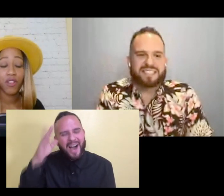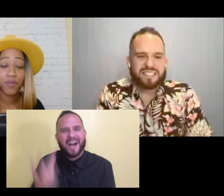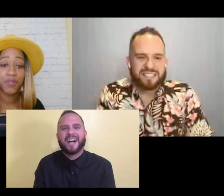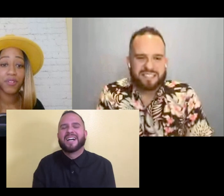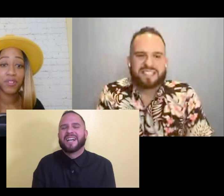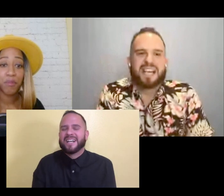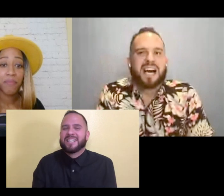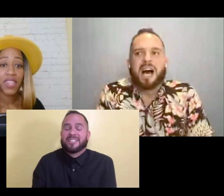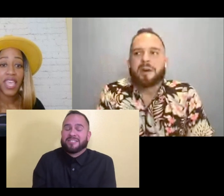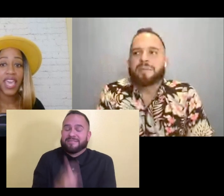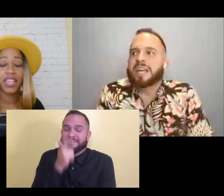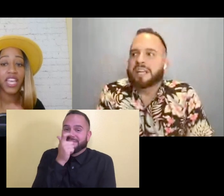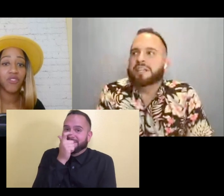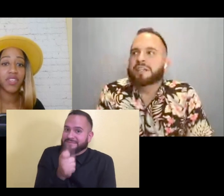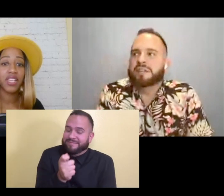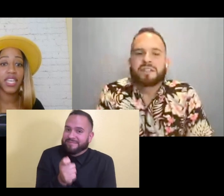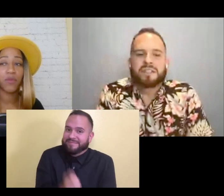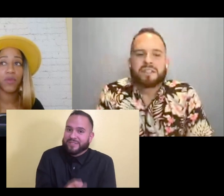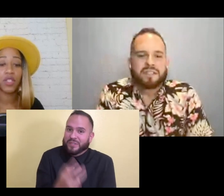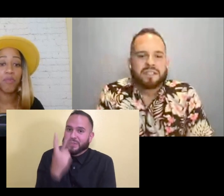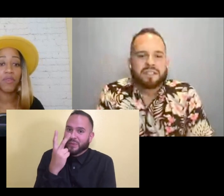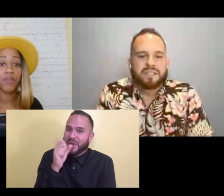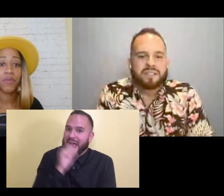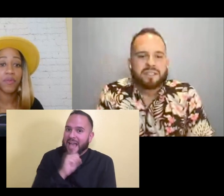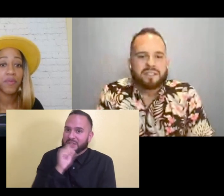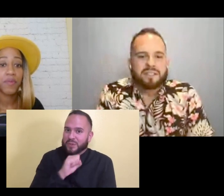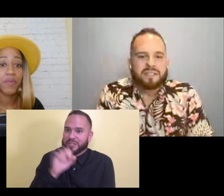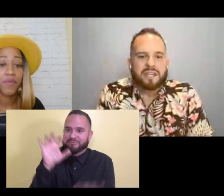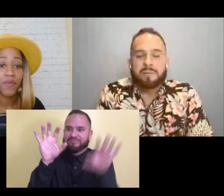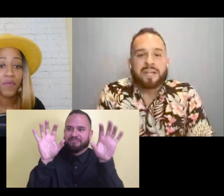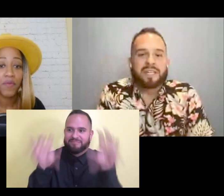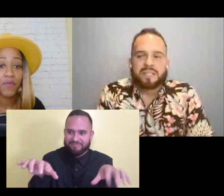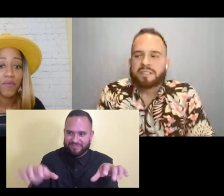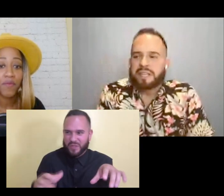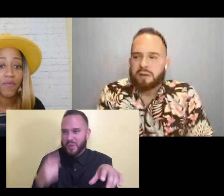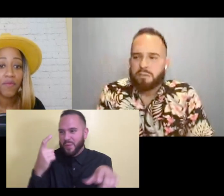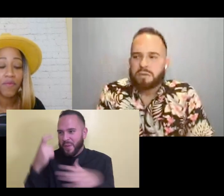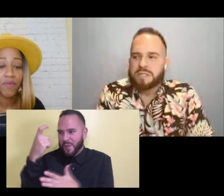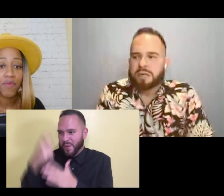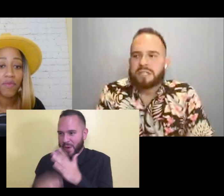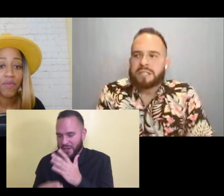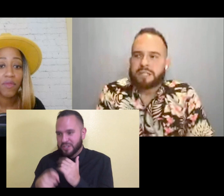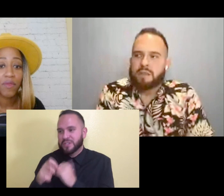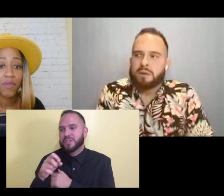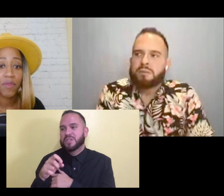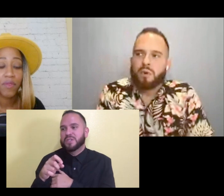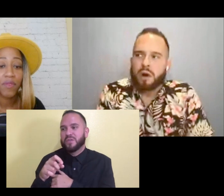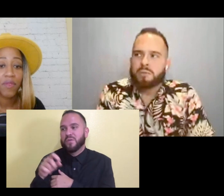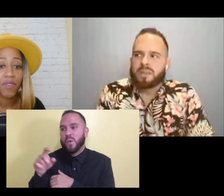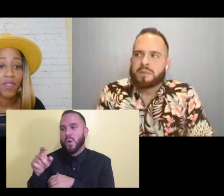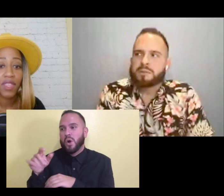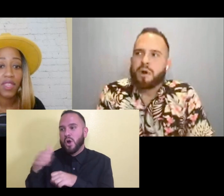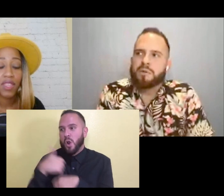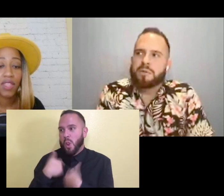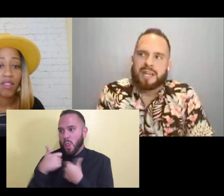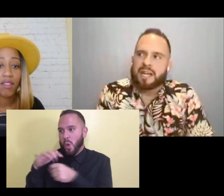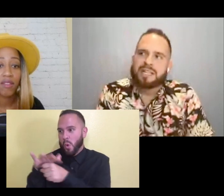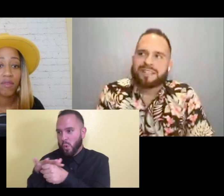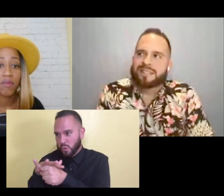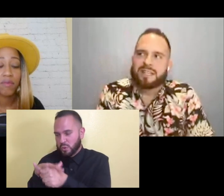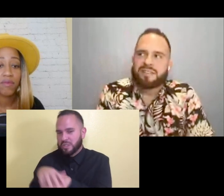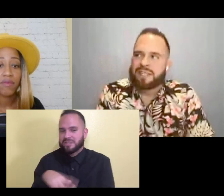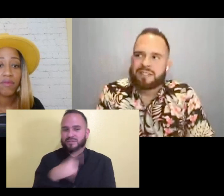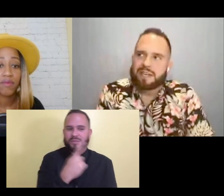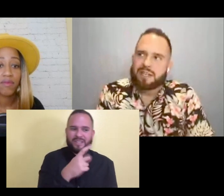for the locals. I'm not And kidding like you you. said, take the I'm not kidding you. Like one was empty, the other one probably there was probably like this